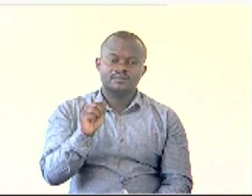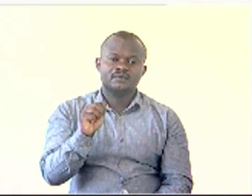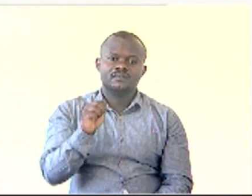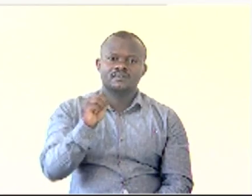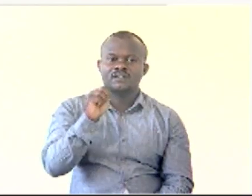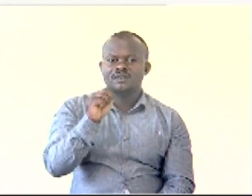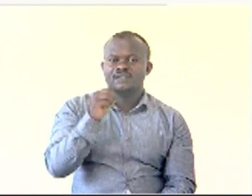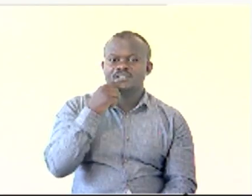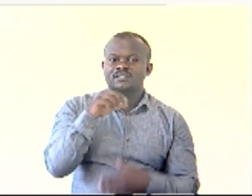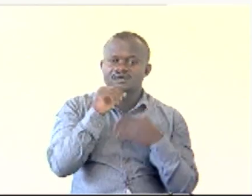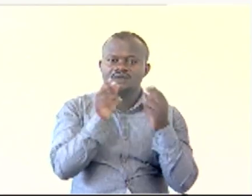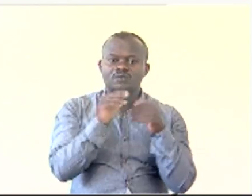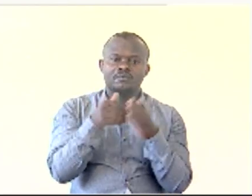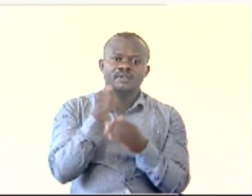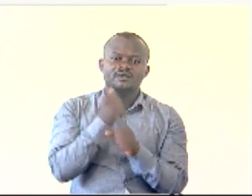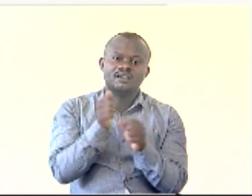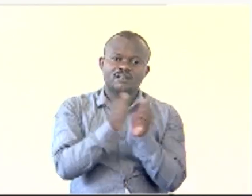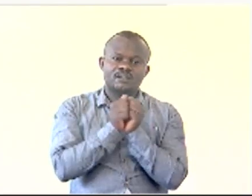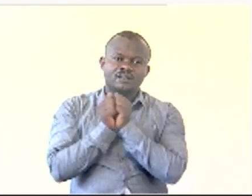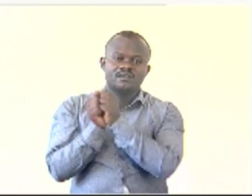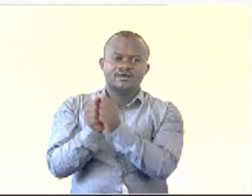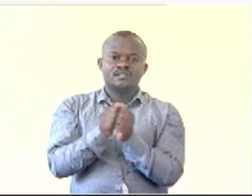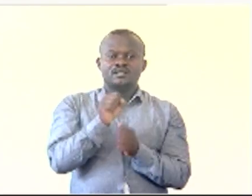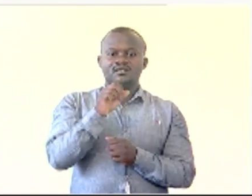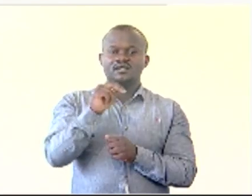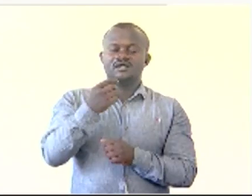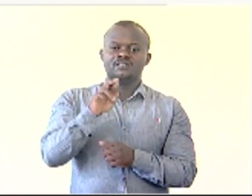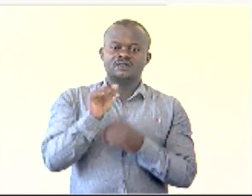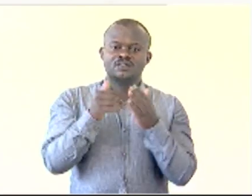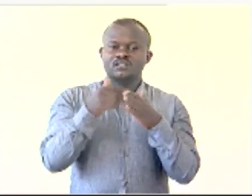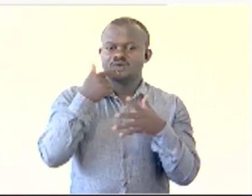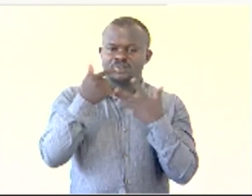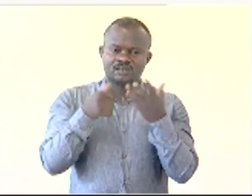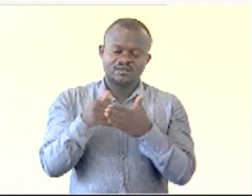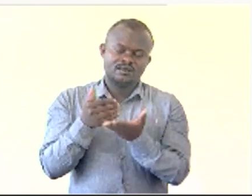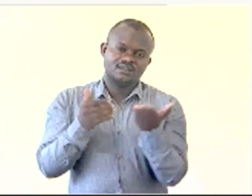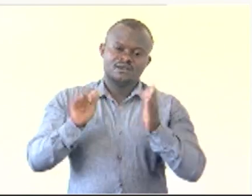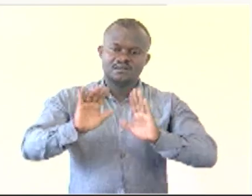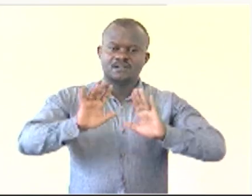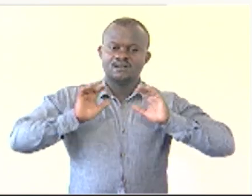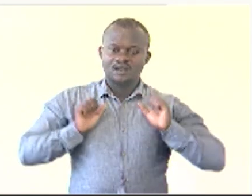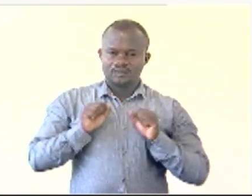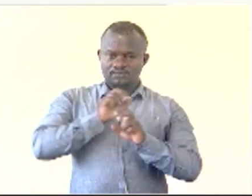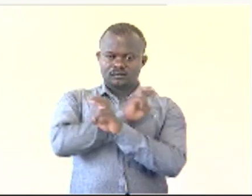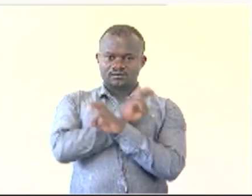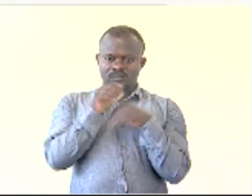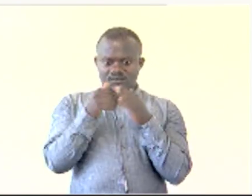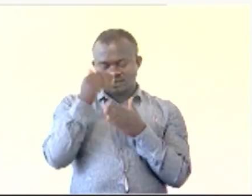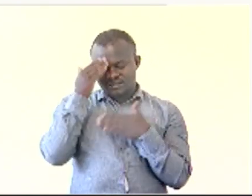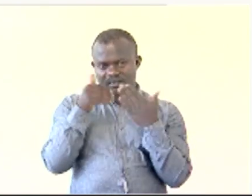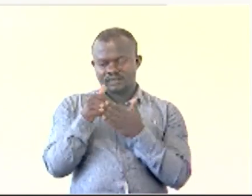Lubrication film is normally done by synovial fluid. So synovial fluid prevents the bones from friction.